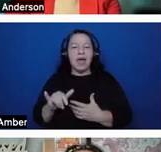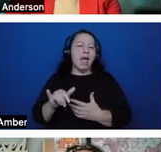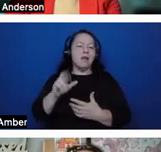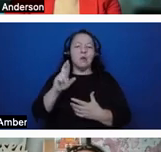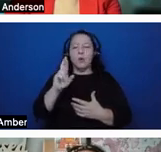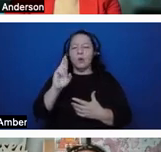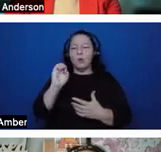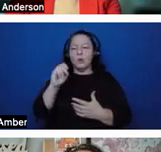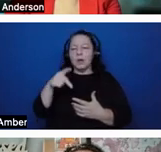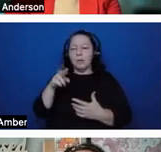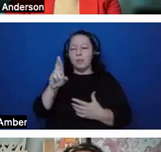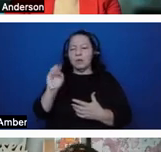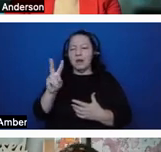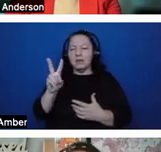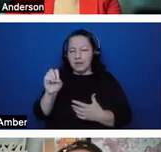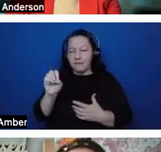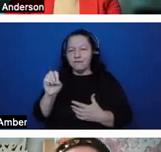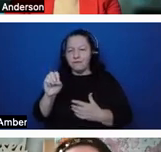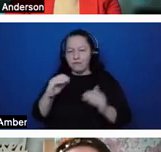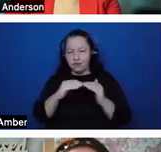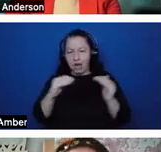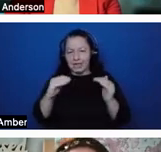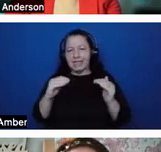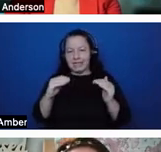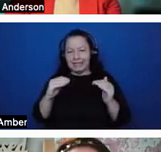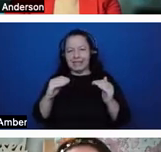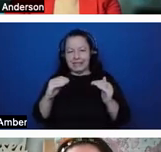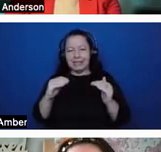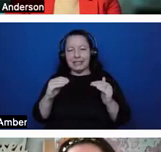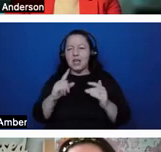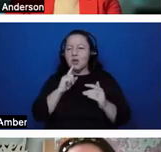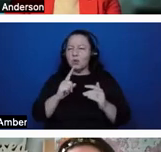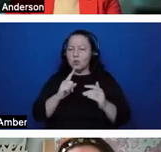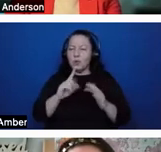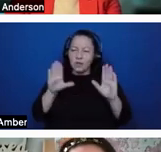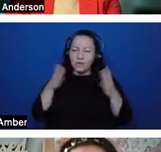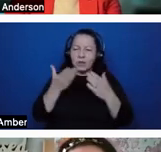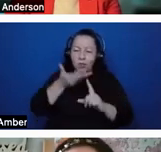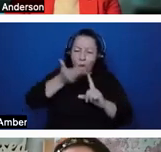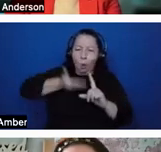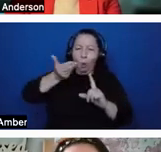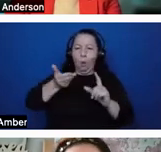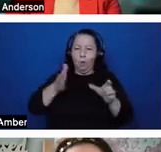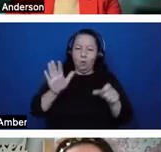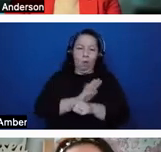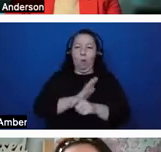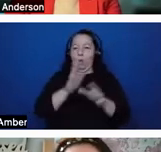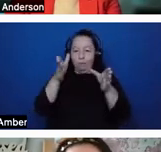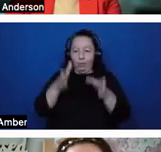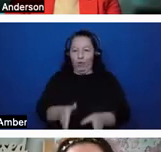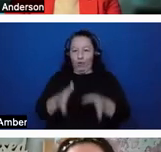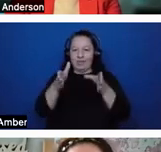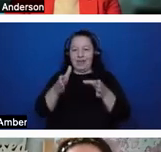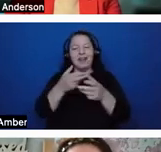justice and how it centers like the whole person. And so I'll just give the very brief, quick, basic